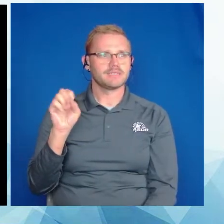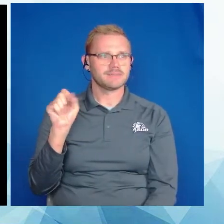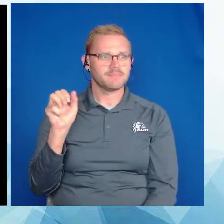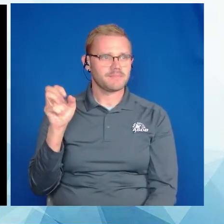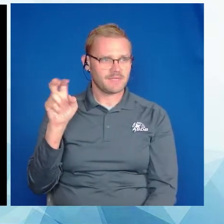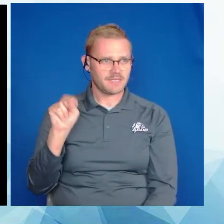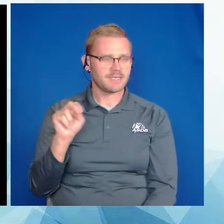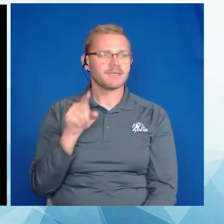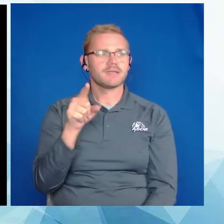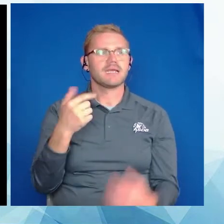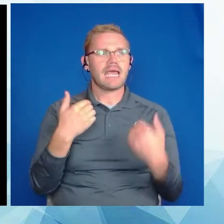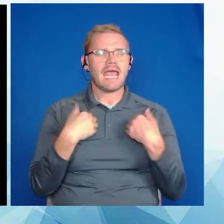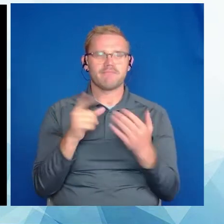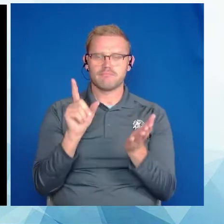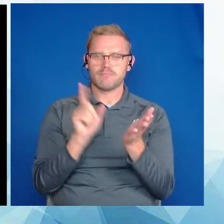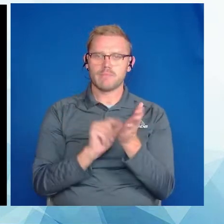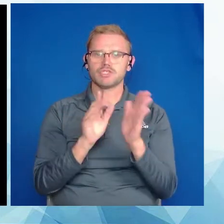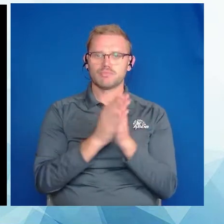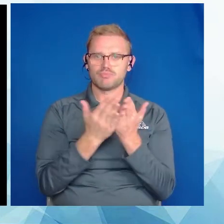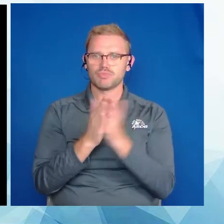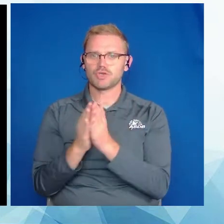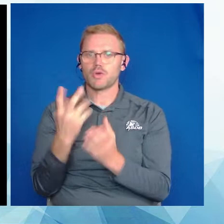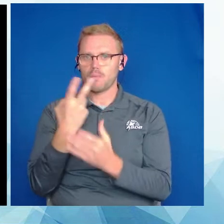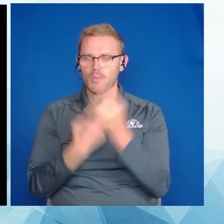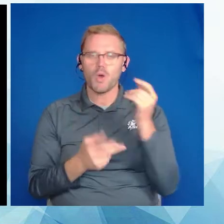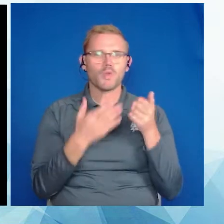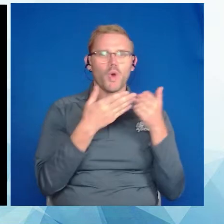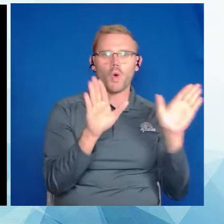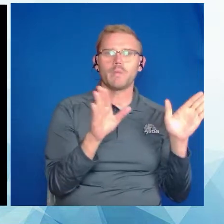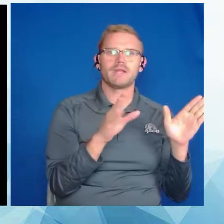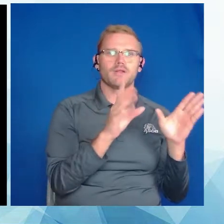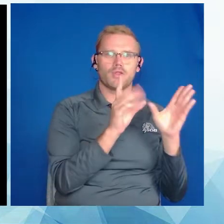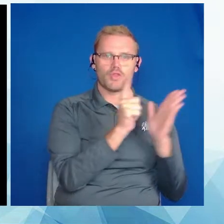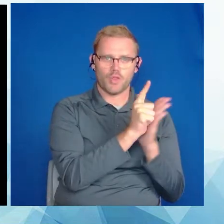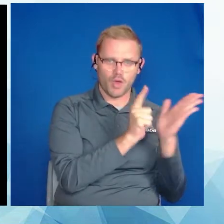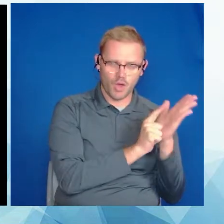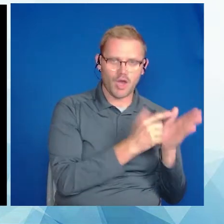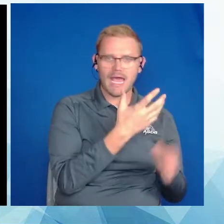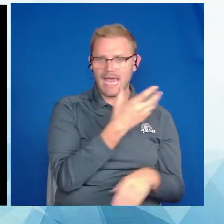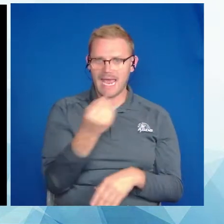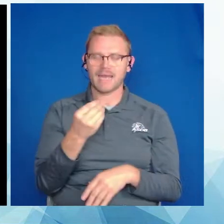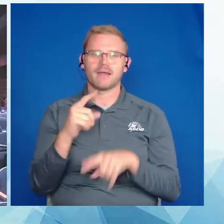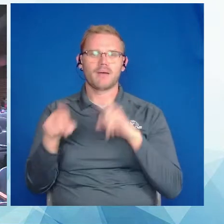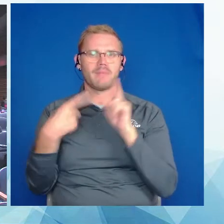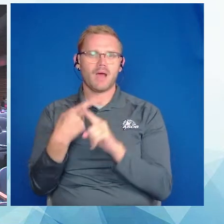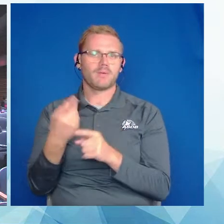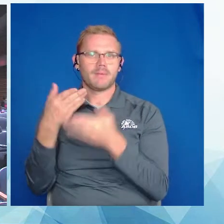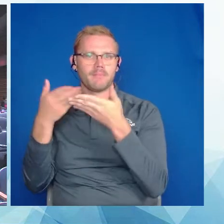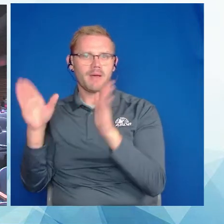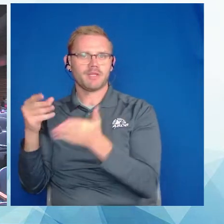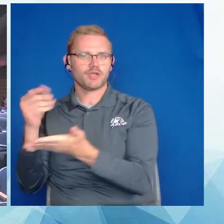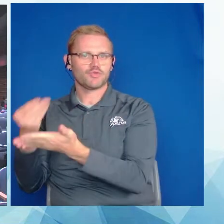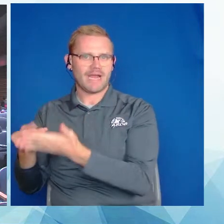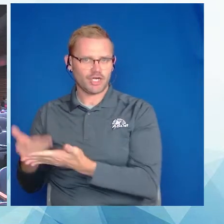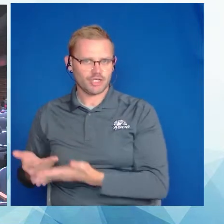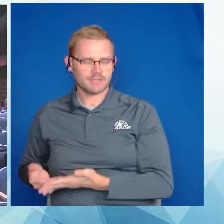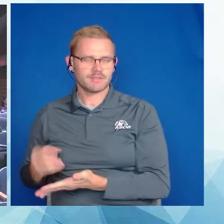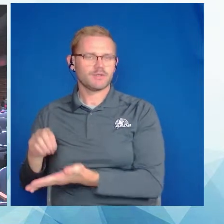has published booklets both on open meeting law and actually on public records, and usually those are the ones